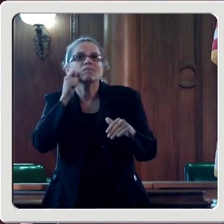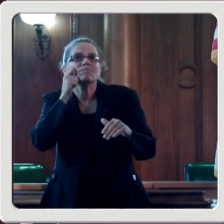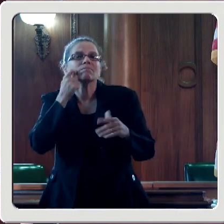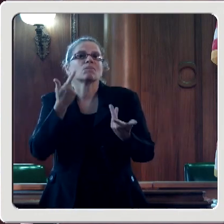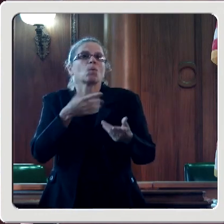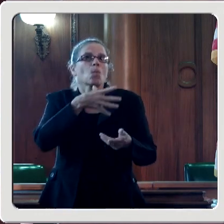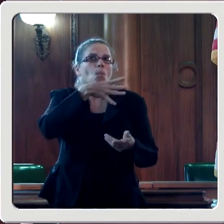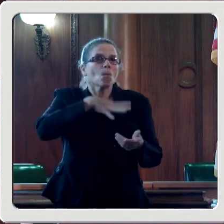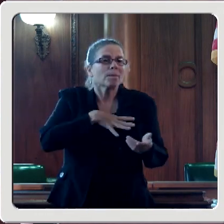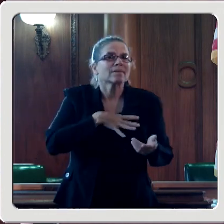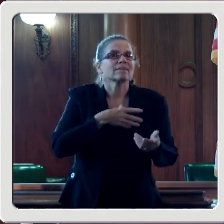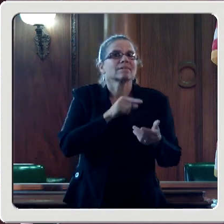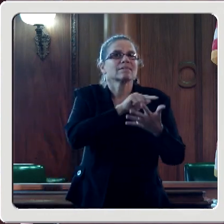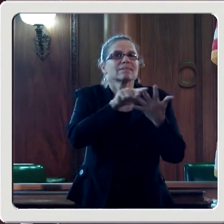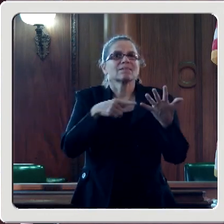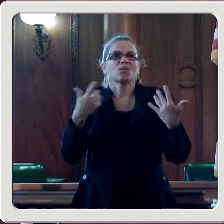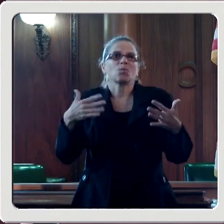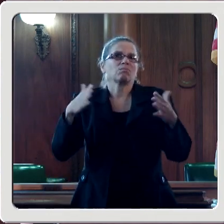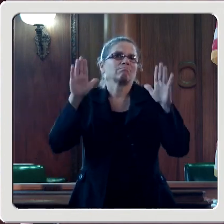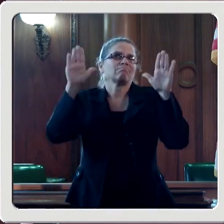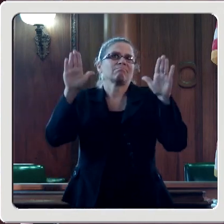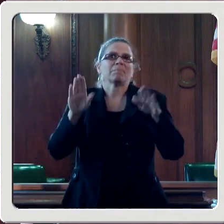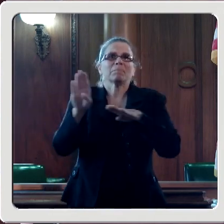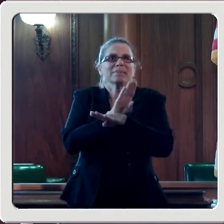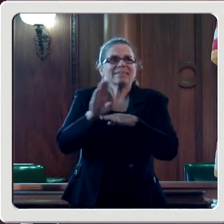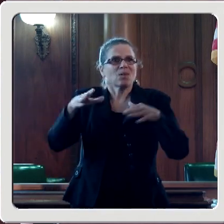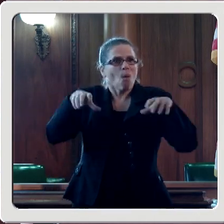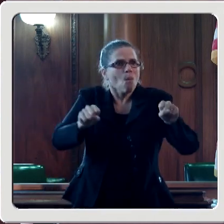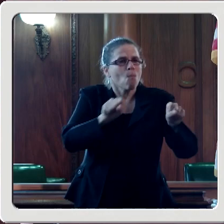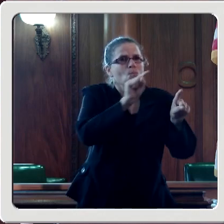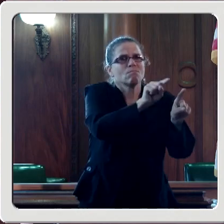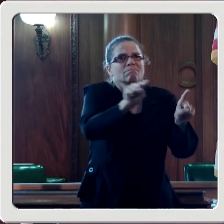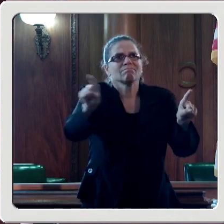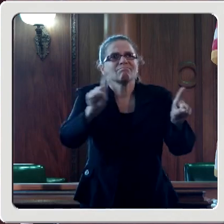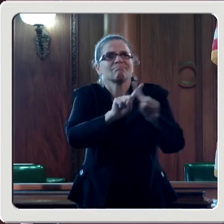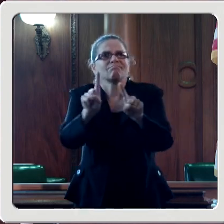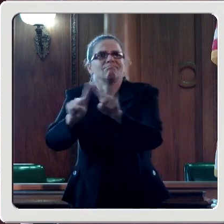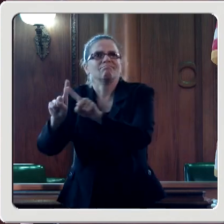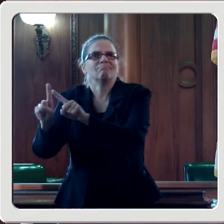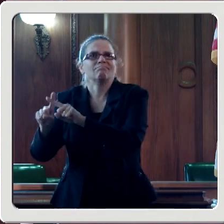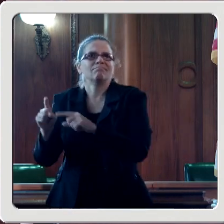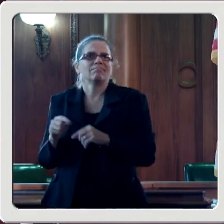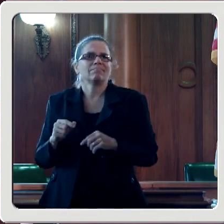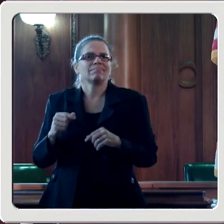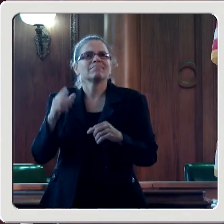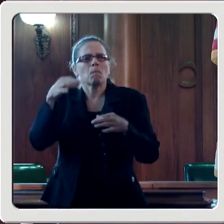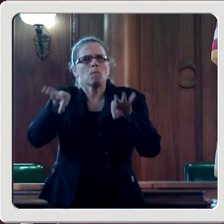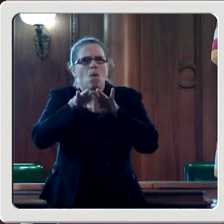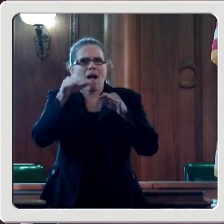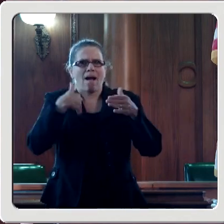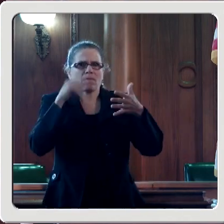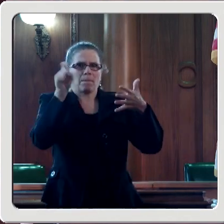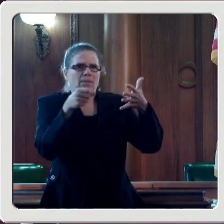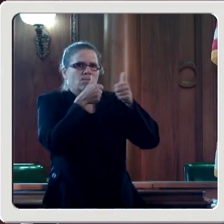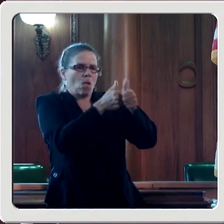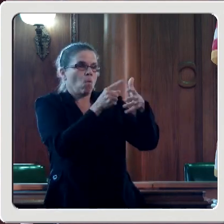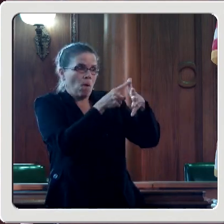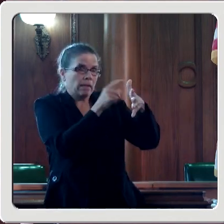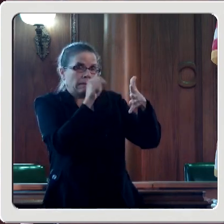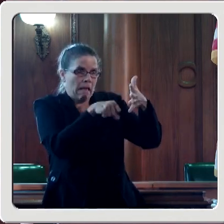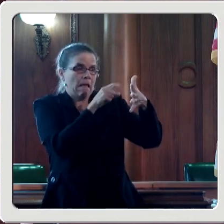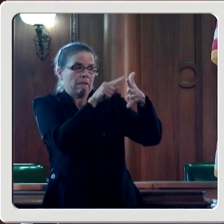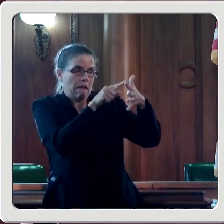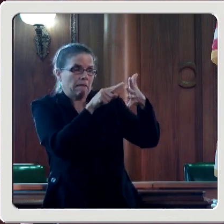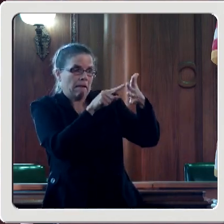or veteran-owned businesses on it. As long as they follow that criteria from HUD and CDBG, we're going to help you out.